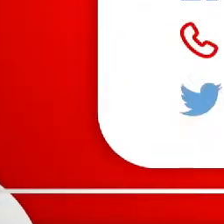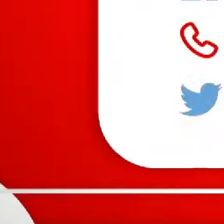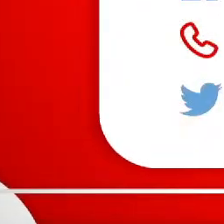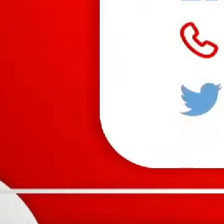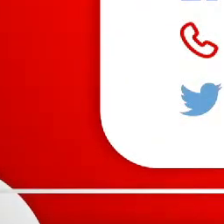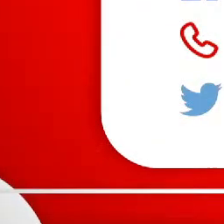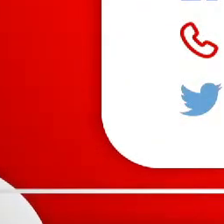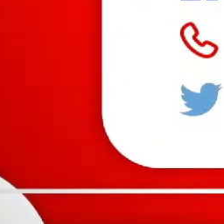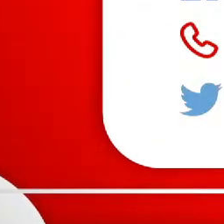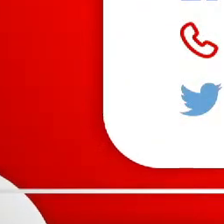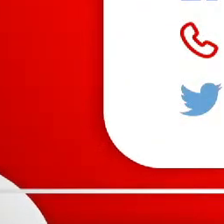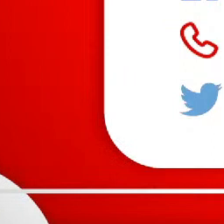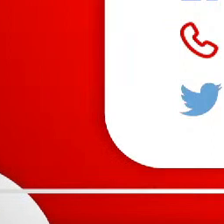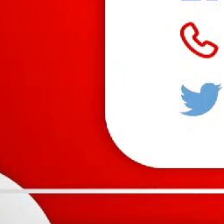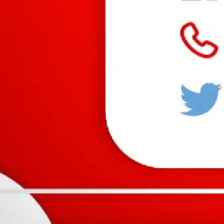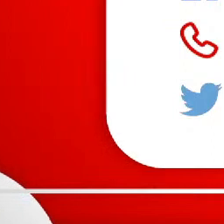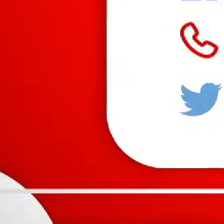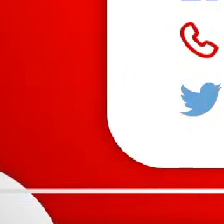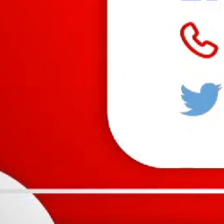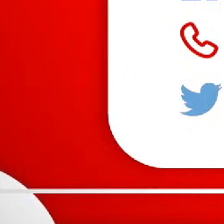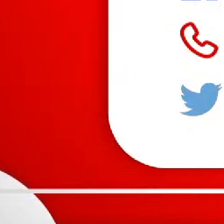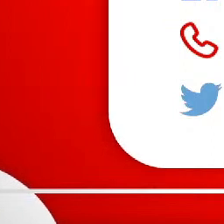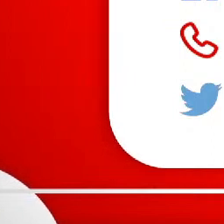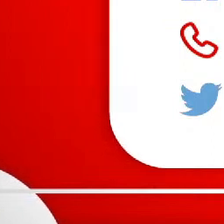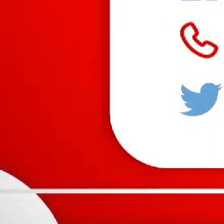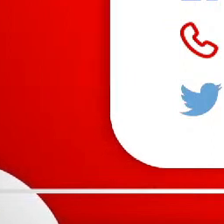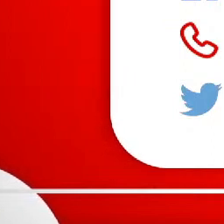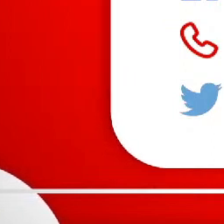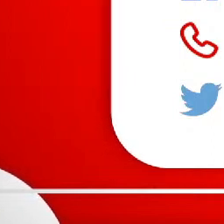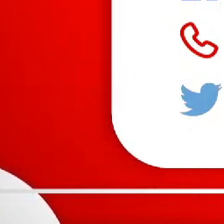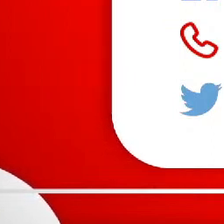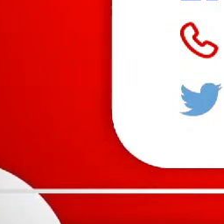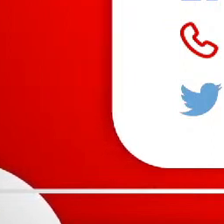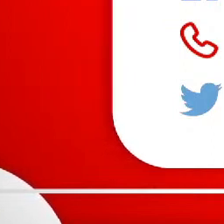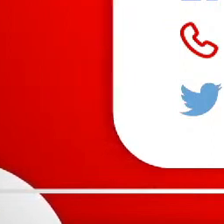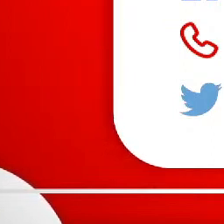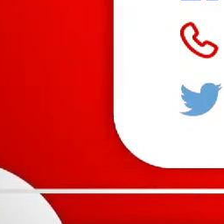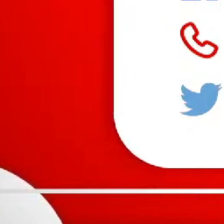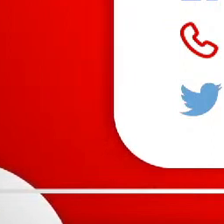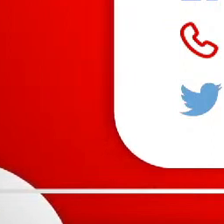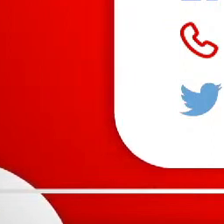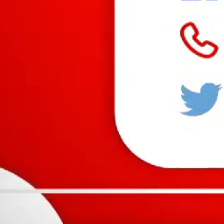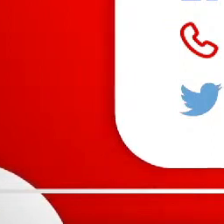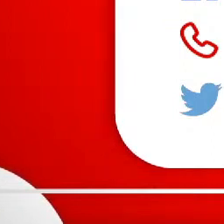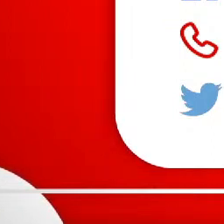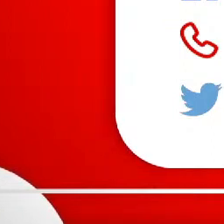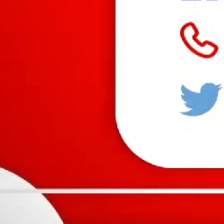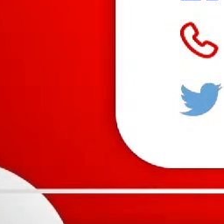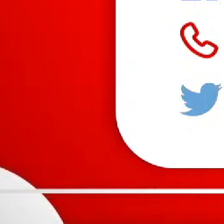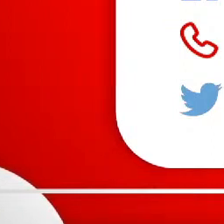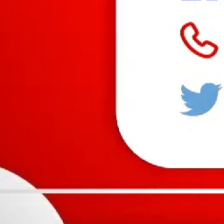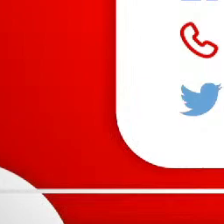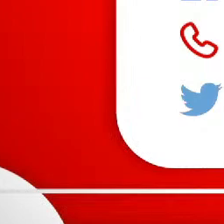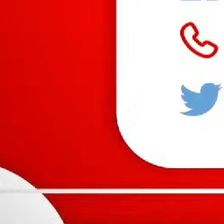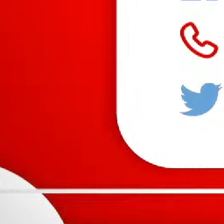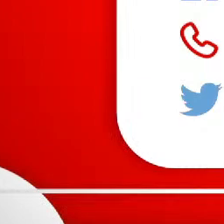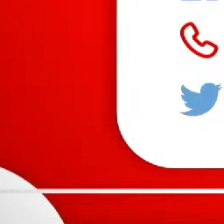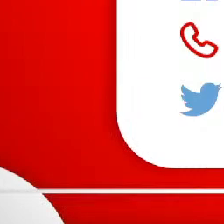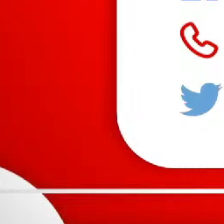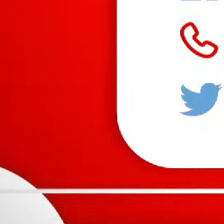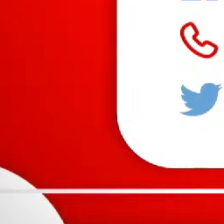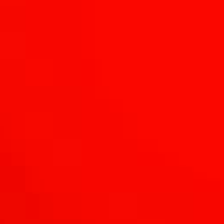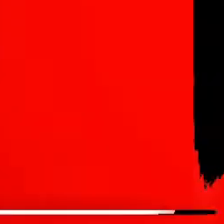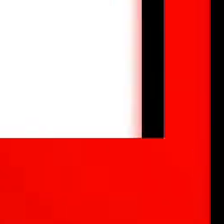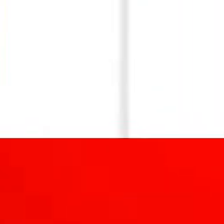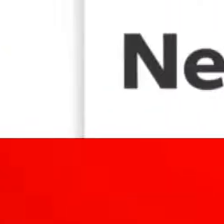If you have a comment about this program, we'd love to hear it. Email or call us, or send us your feedback through social media.